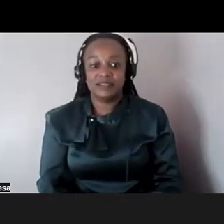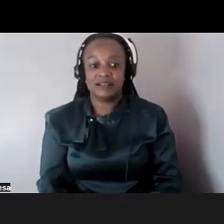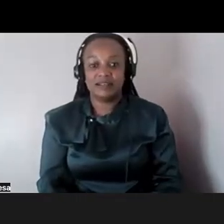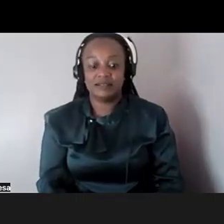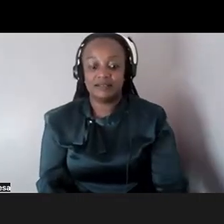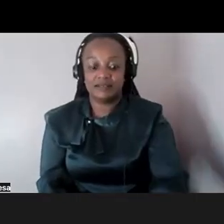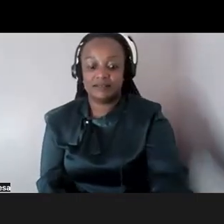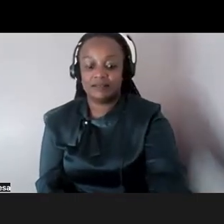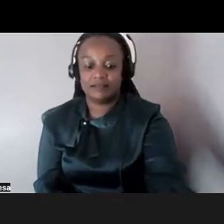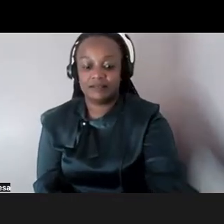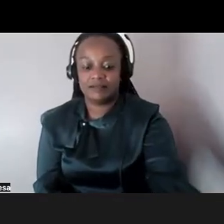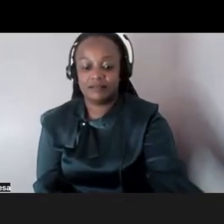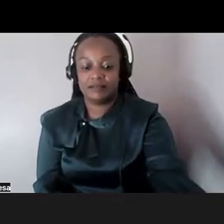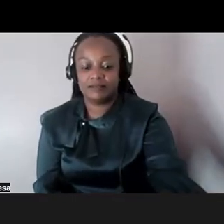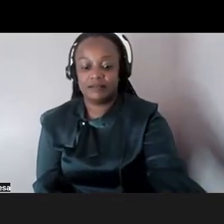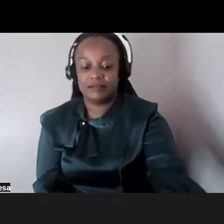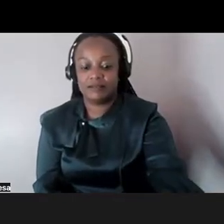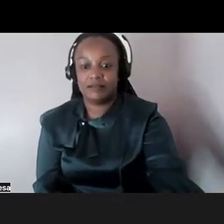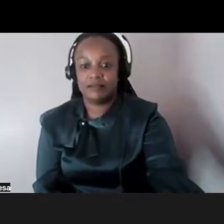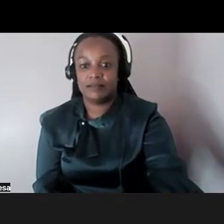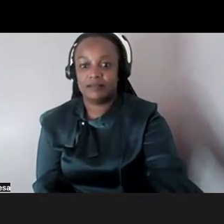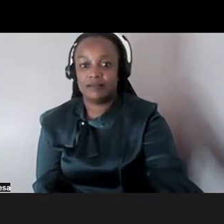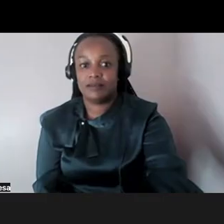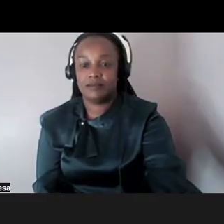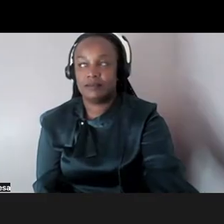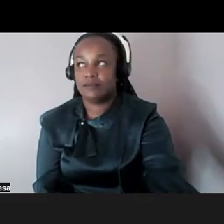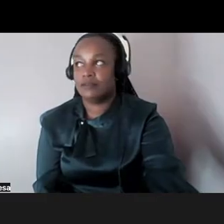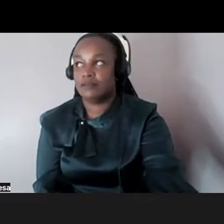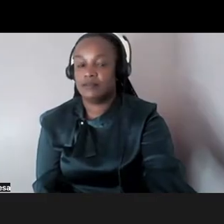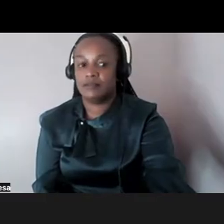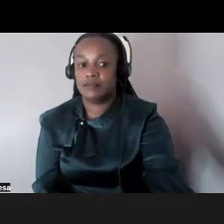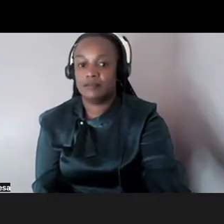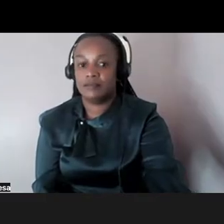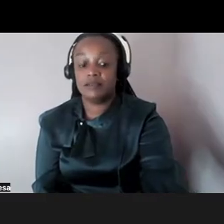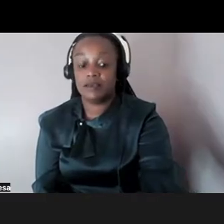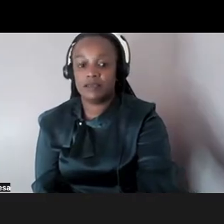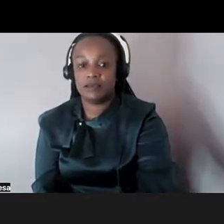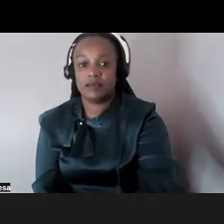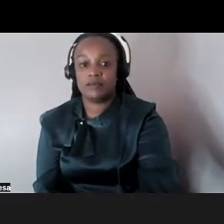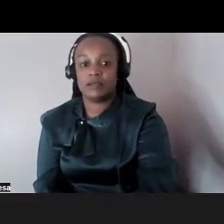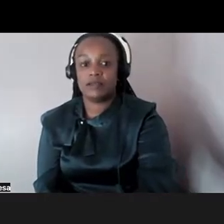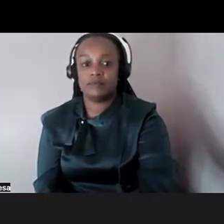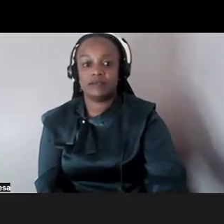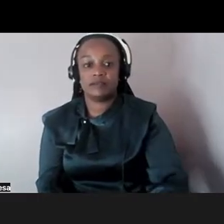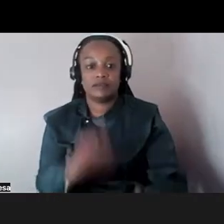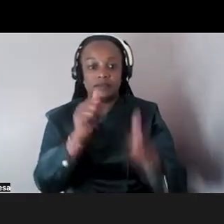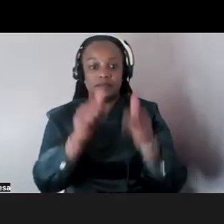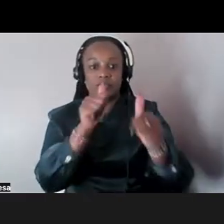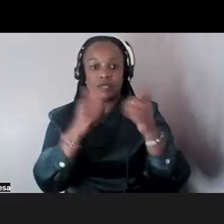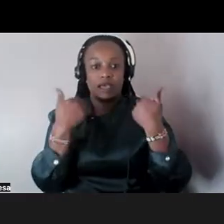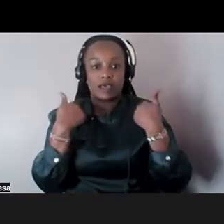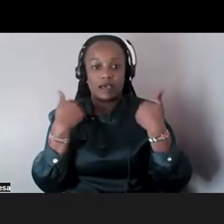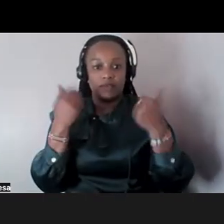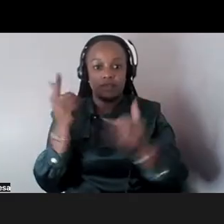Brilliant. Thank you so much for sharing that. I believe we also have a video from the WHO, a quick video that will showcase their